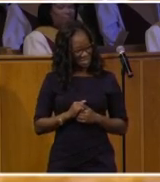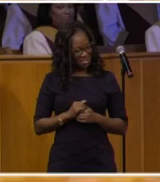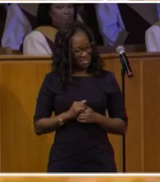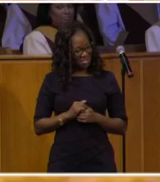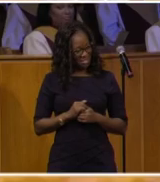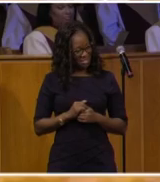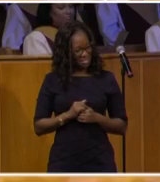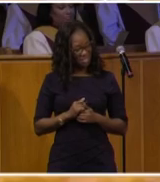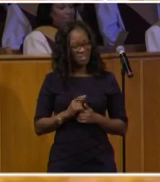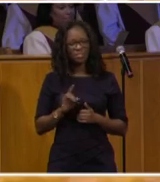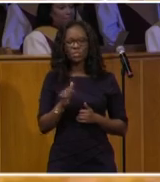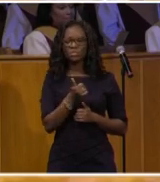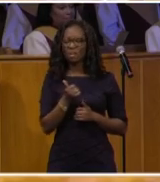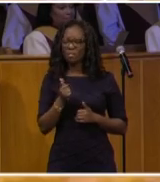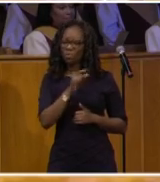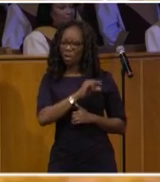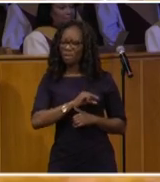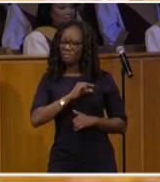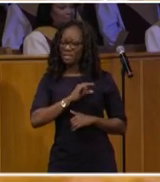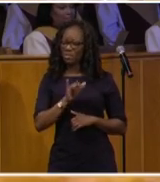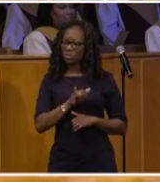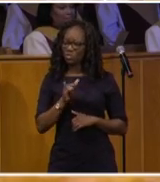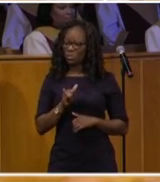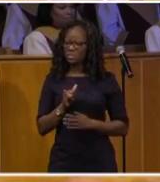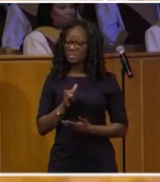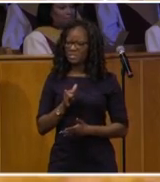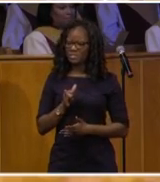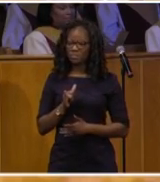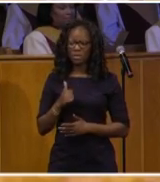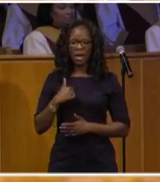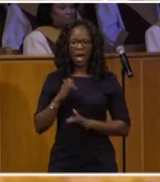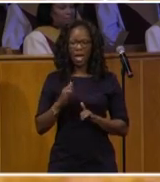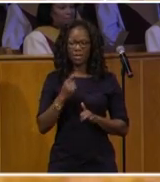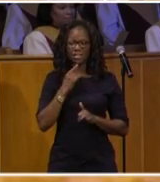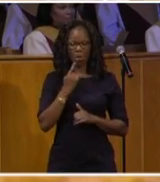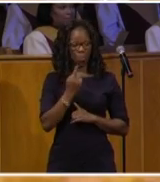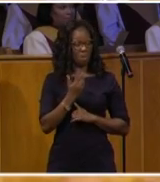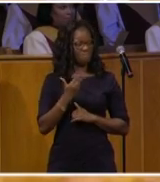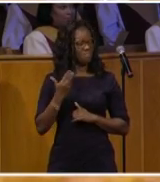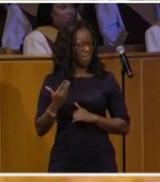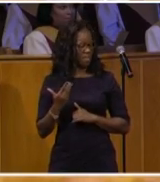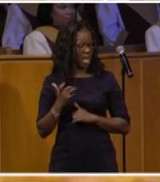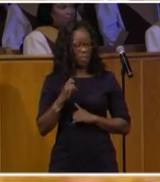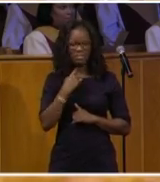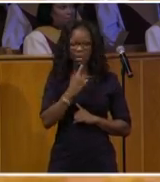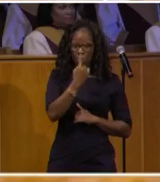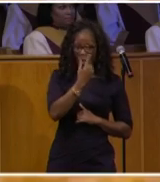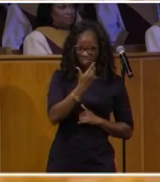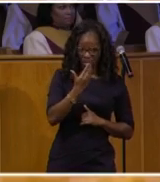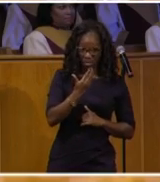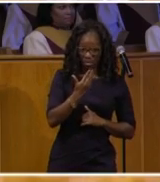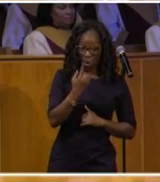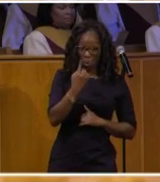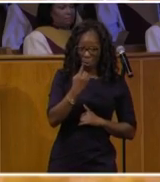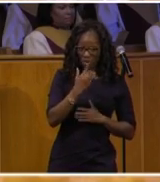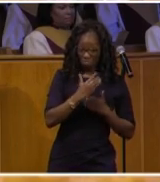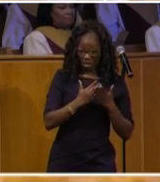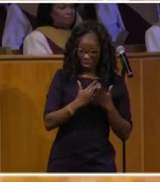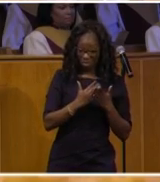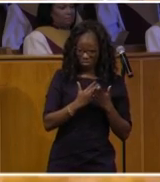that there are other qualifications. I could stay one day, that's what I'm telling you. I could take one